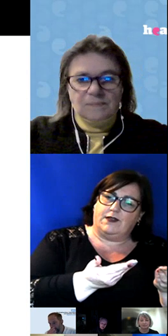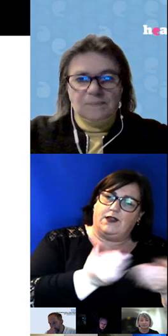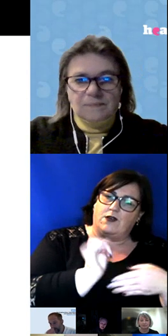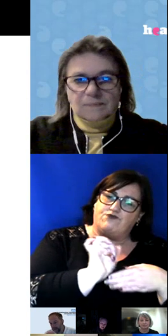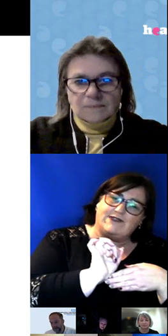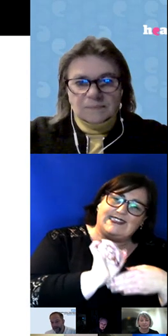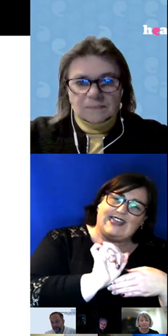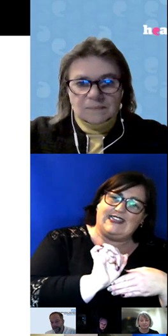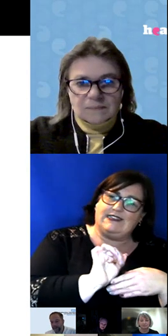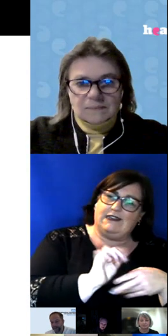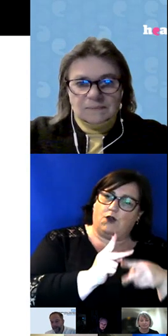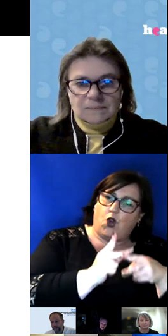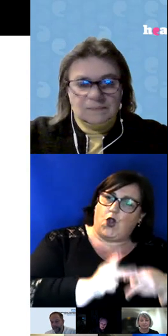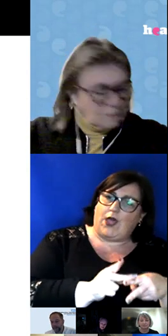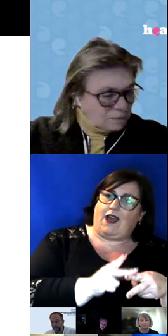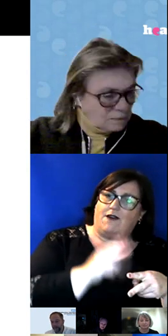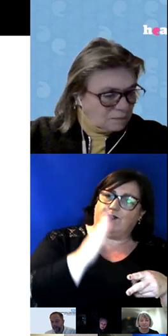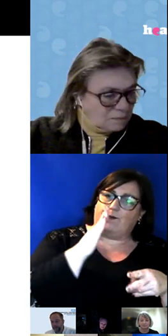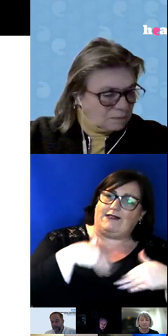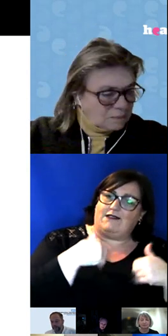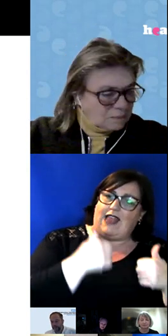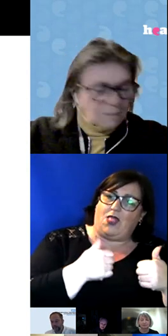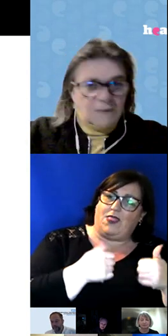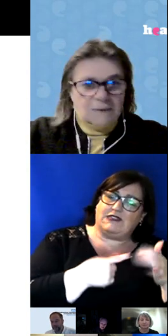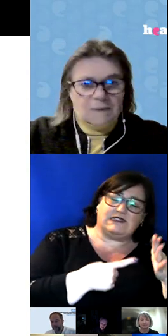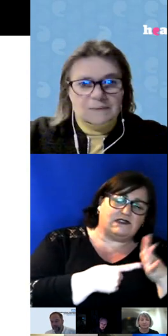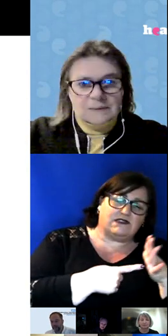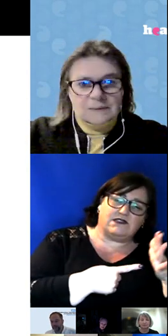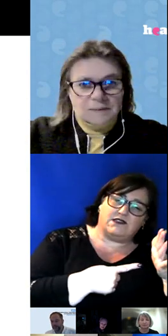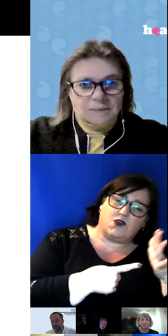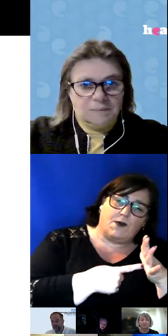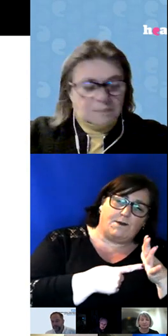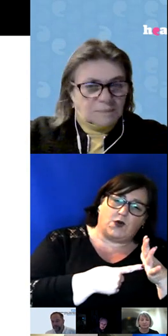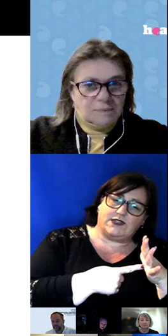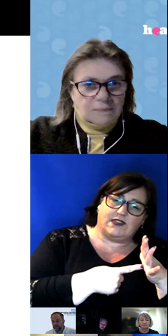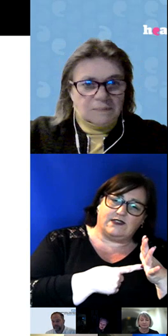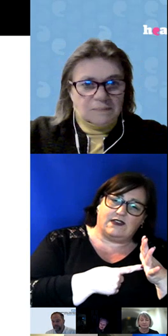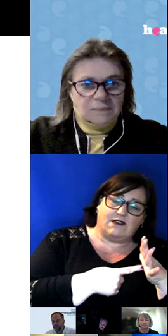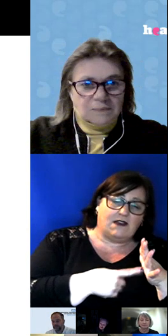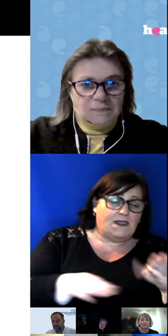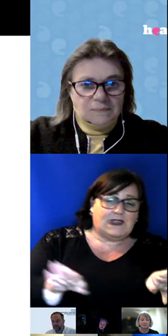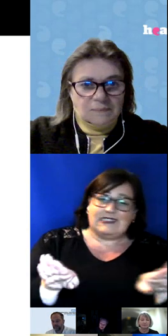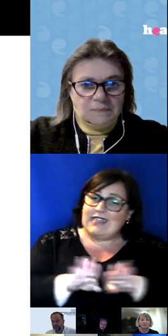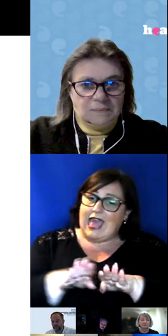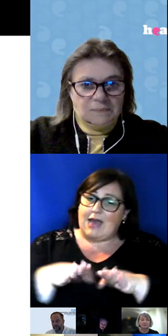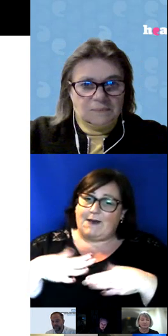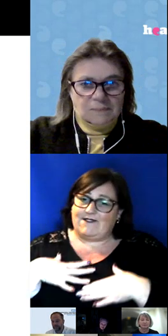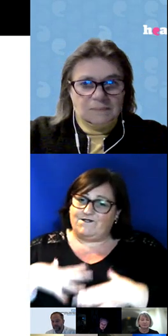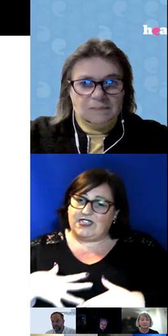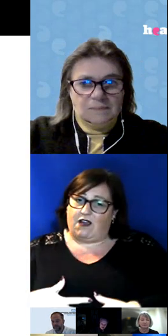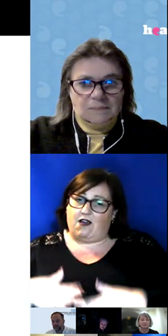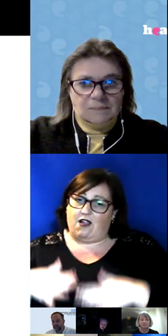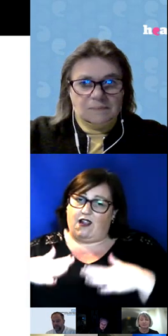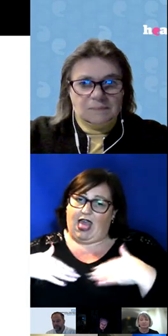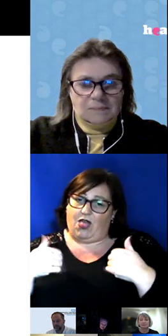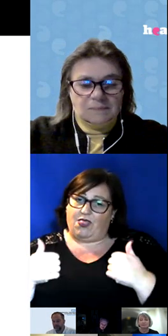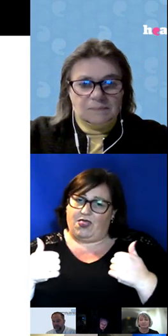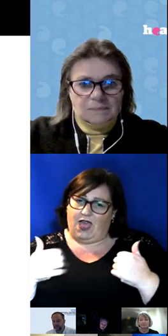that preventative angle is really important in mental health as it is in physical health. And I'd like to see that sort of parity